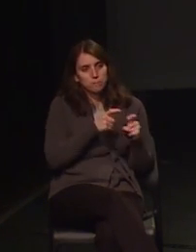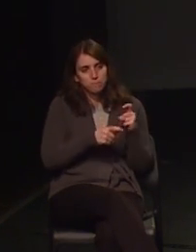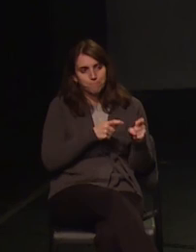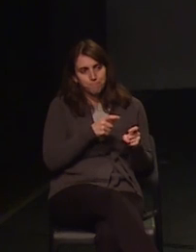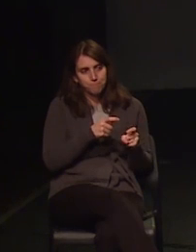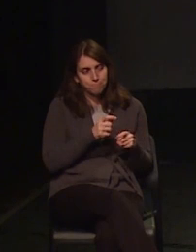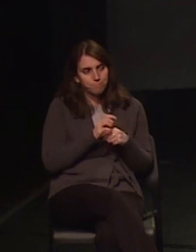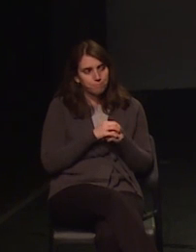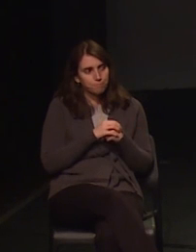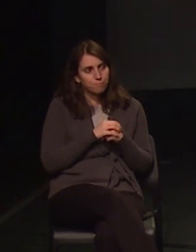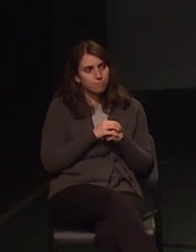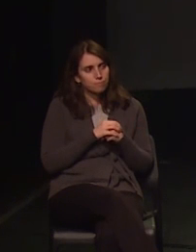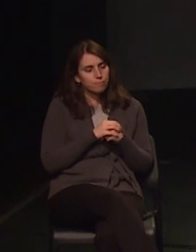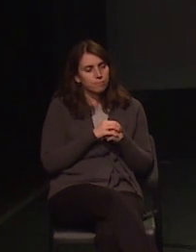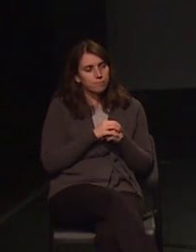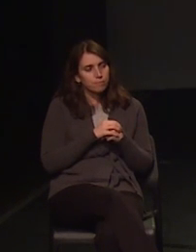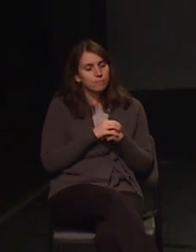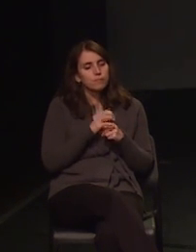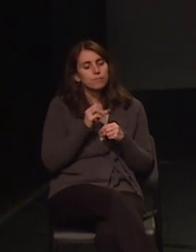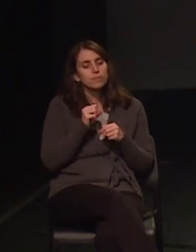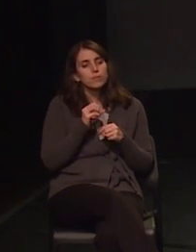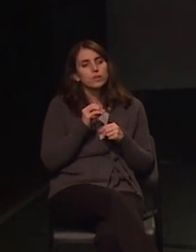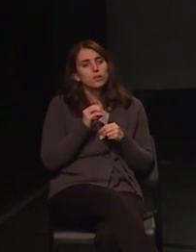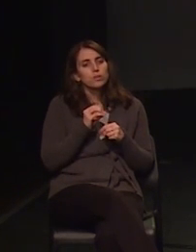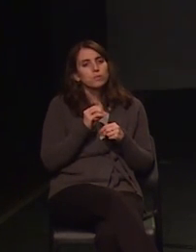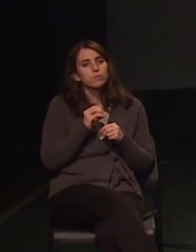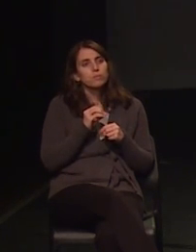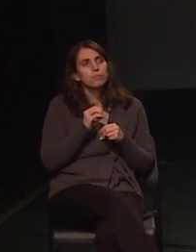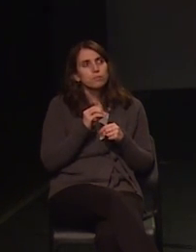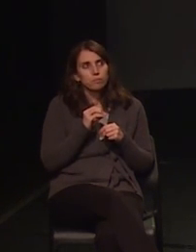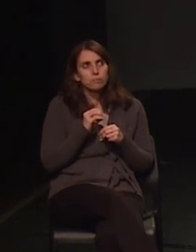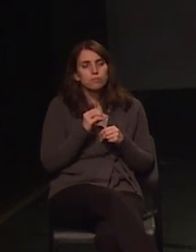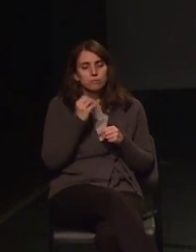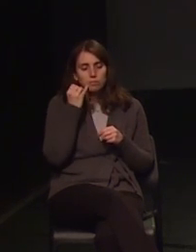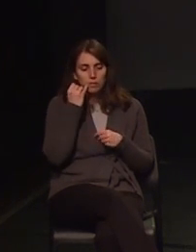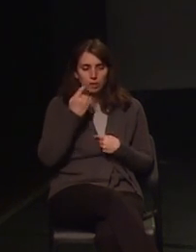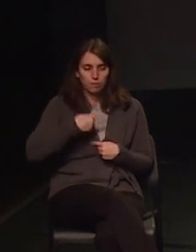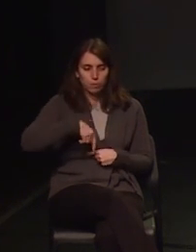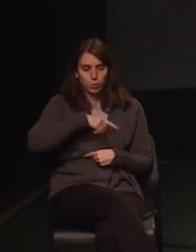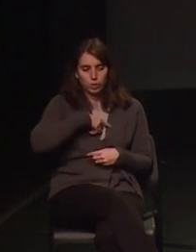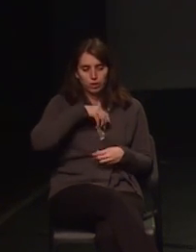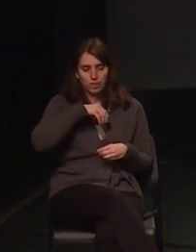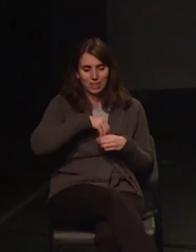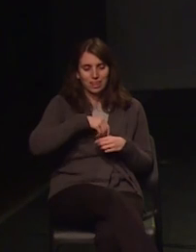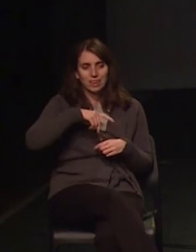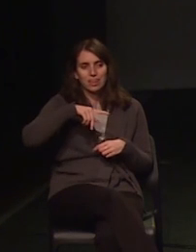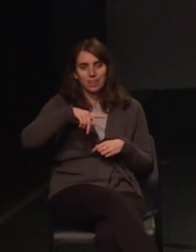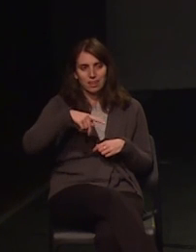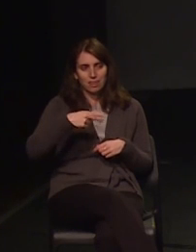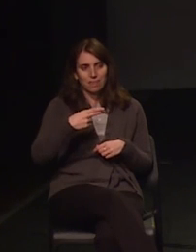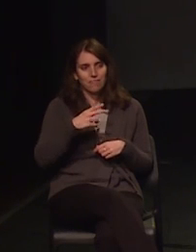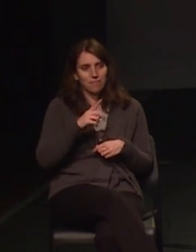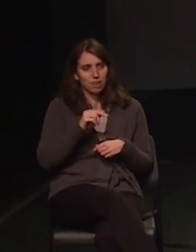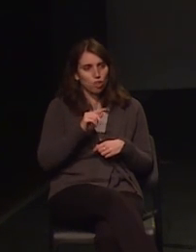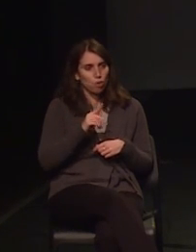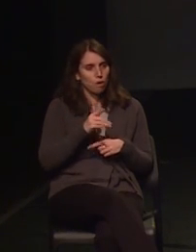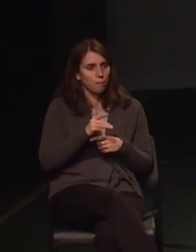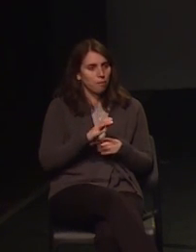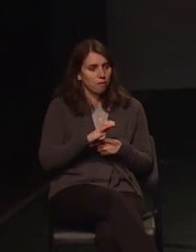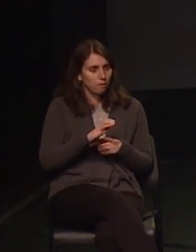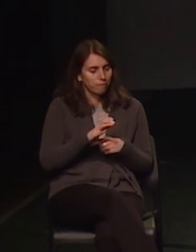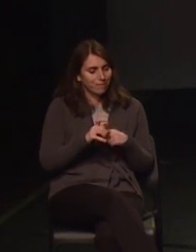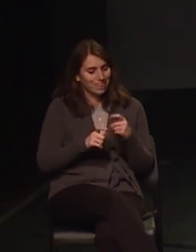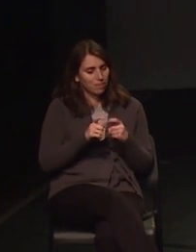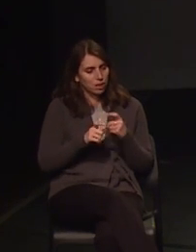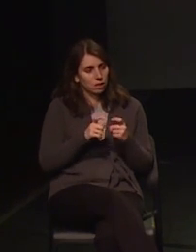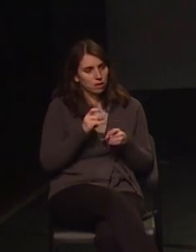think that those of us who are within philanthropic institutions can encourage our